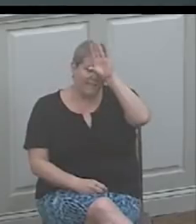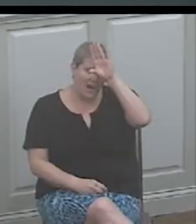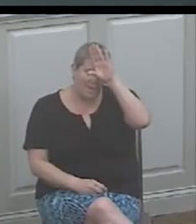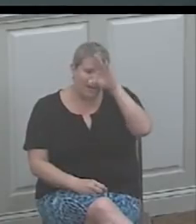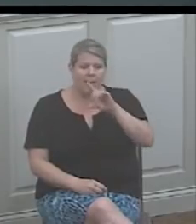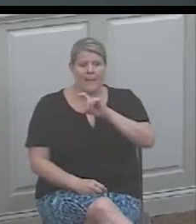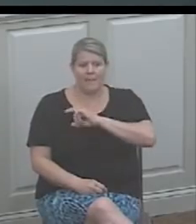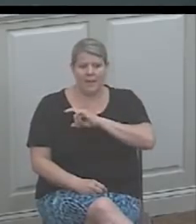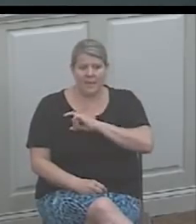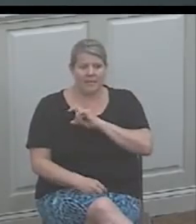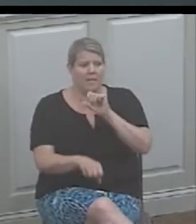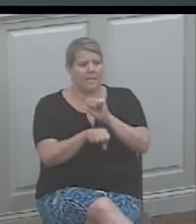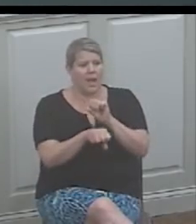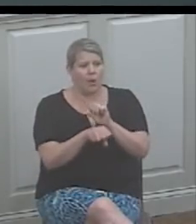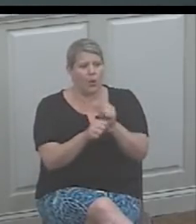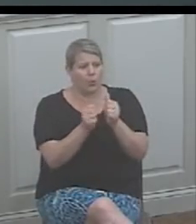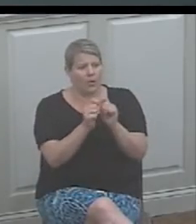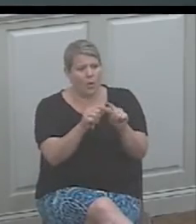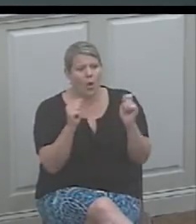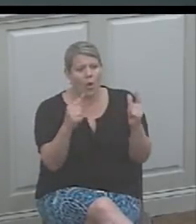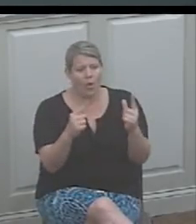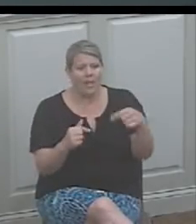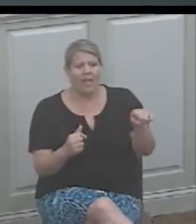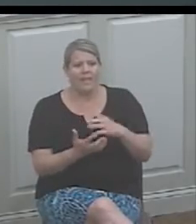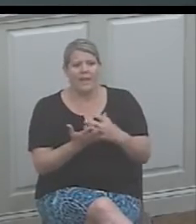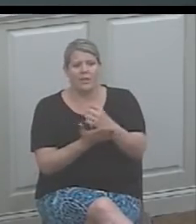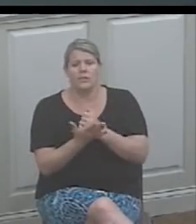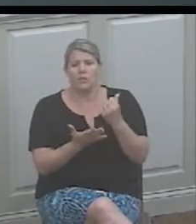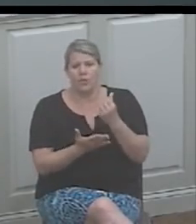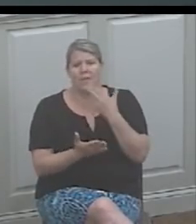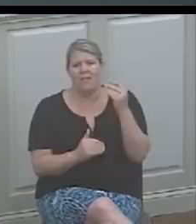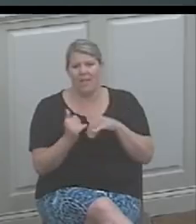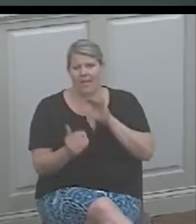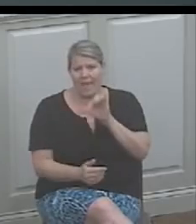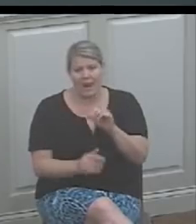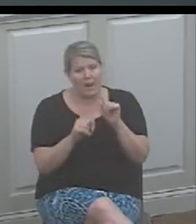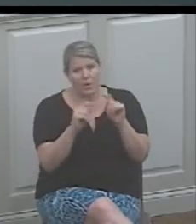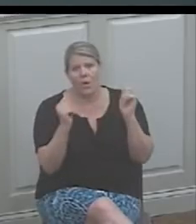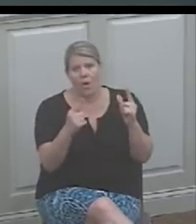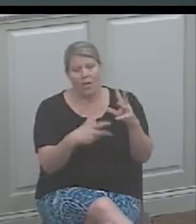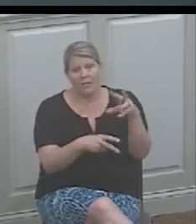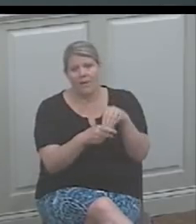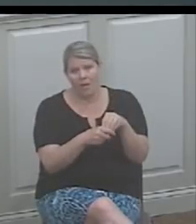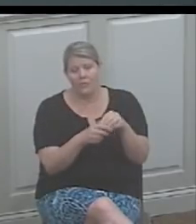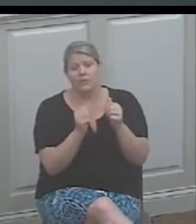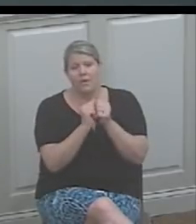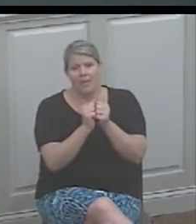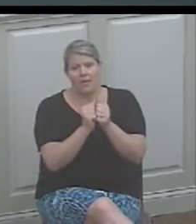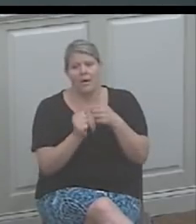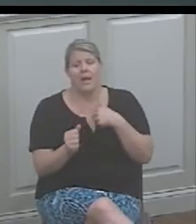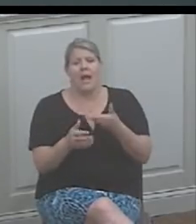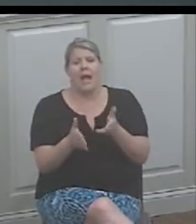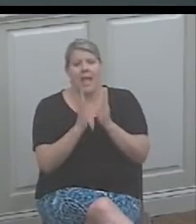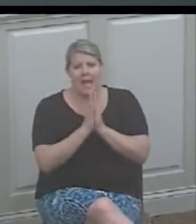worked my entire career with, they deserve theirs, and they're better than that. We are all in this together. So I ask you, and